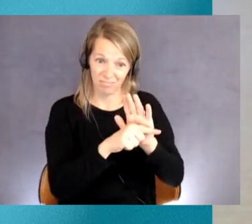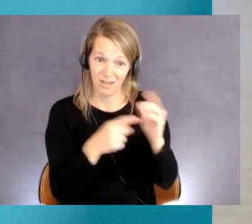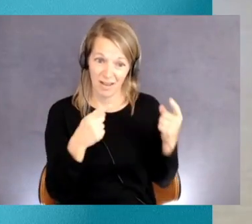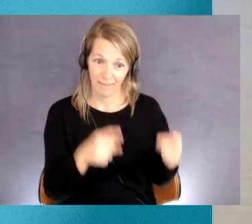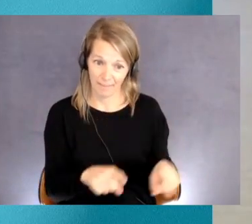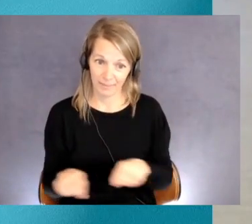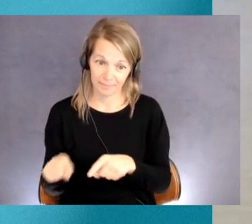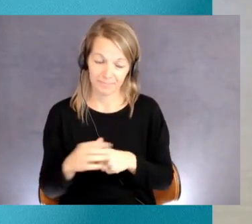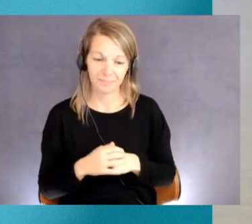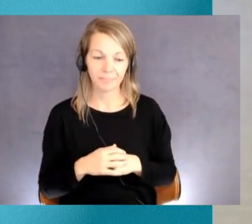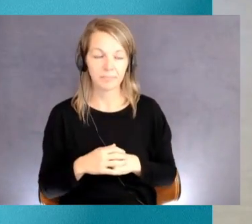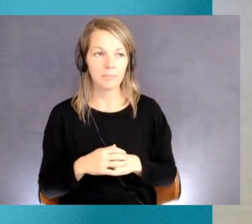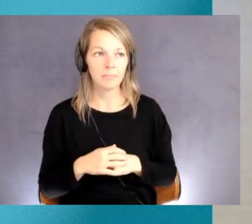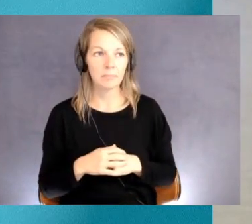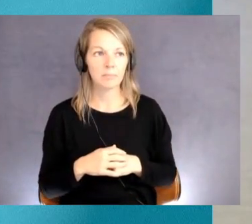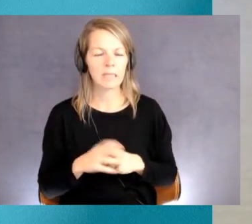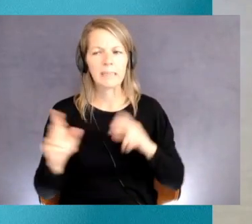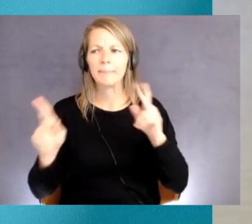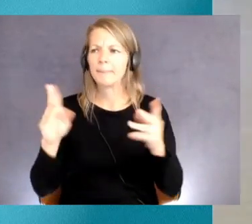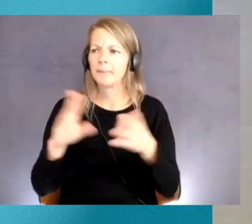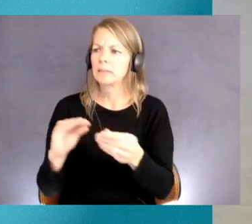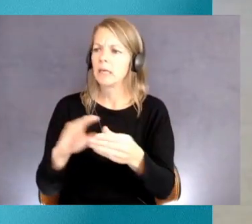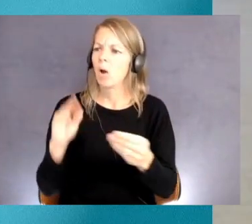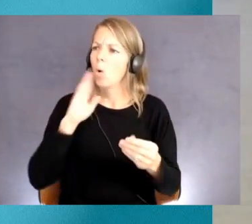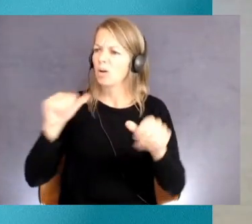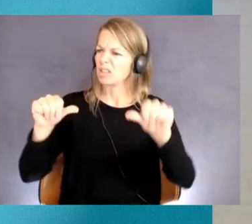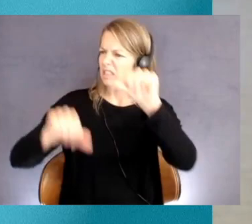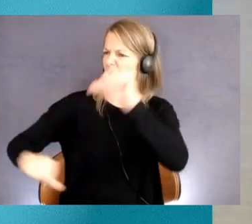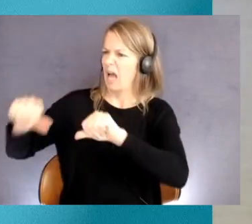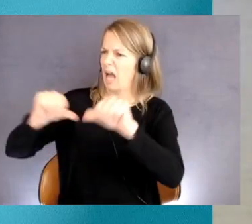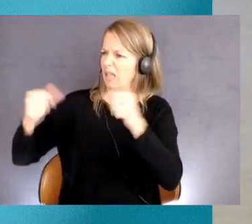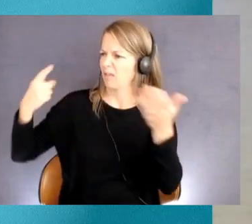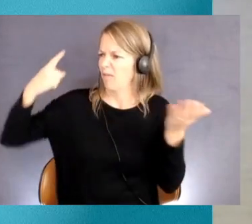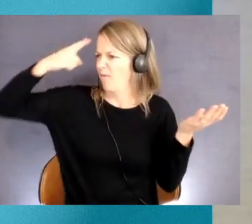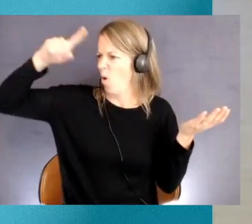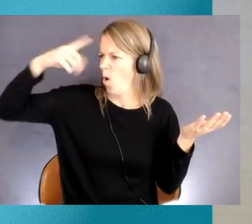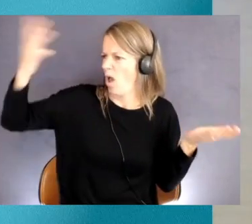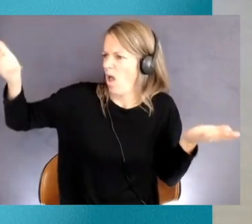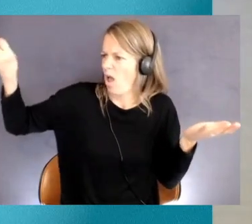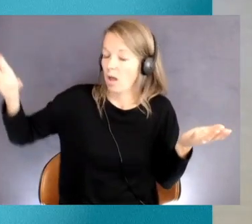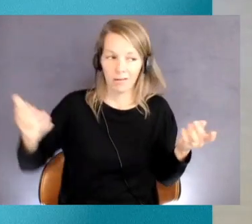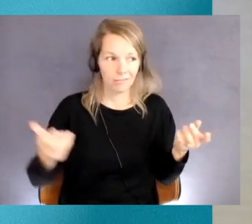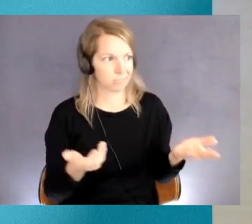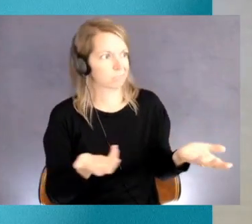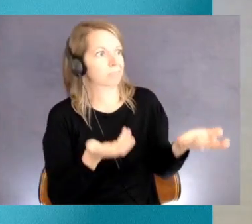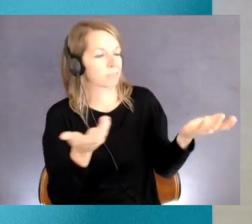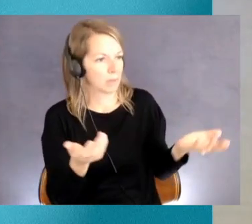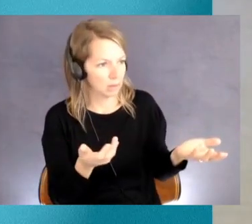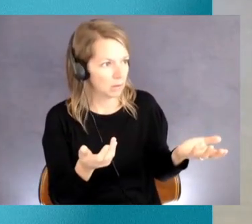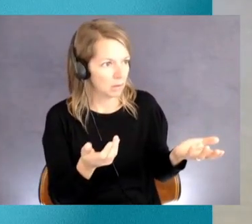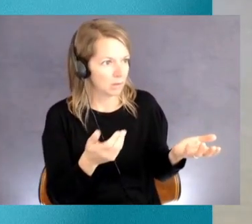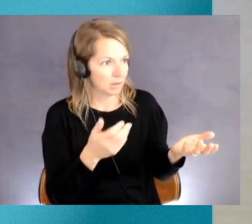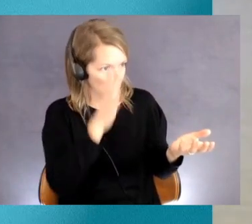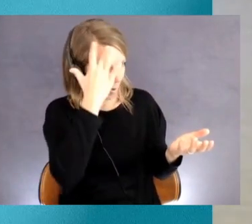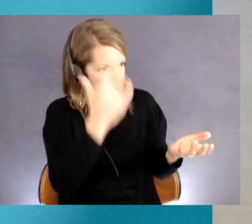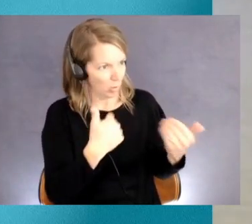When people say to me, oh, well, so what has science done? Yeah, I mean, I shake my head. I'm like, well, that's how the heck you got a cell phone.